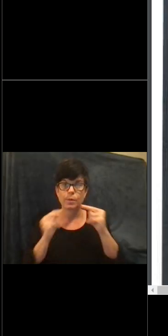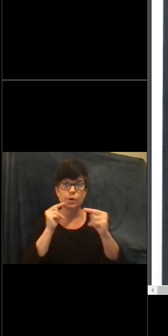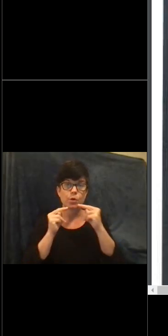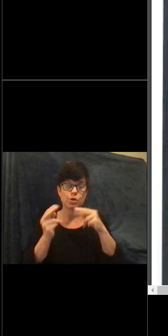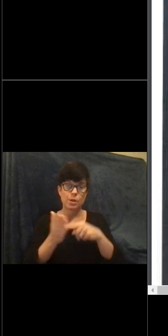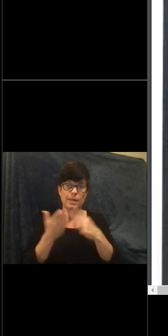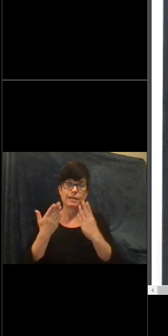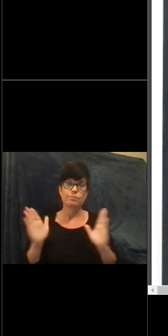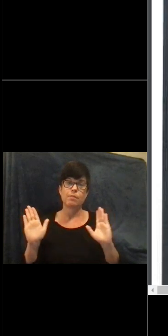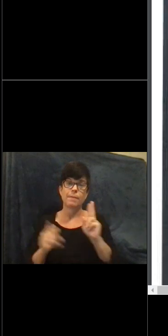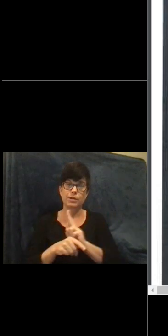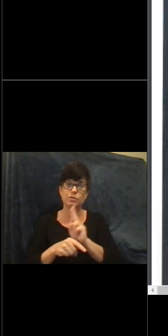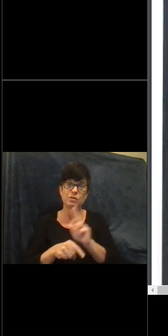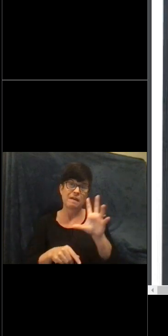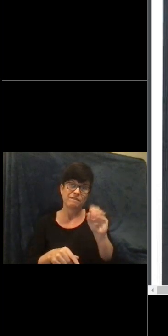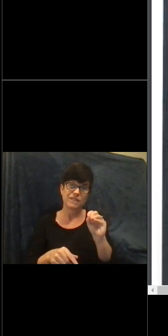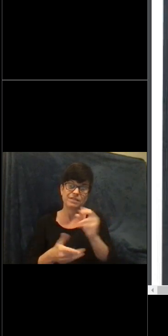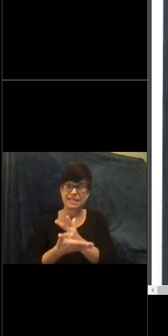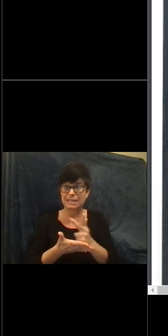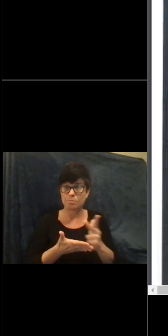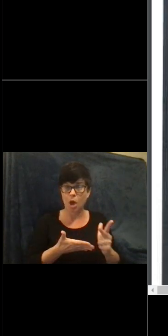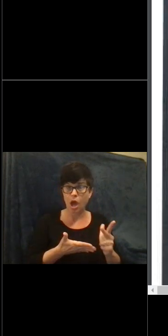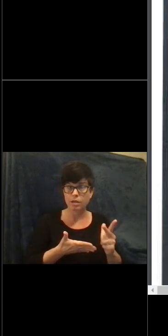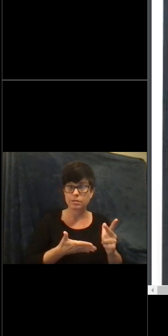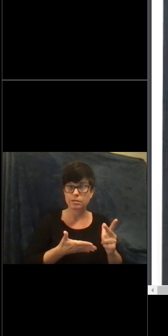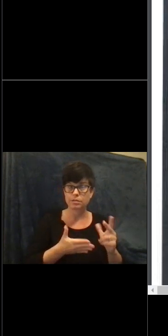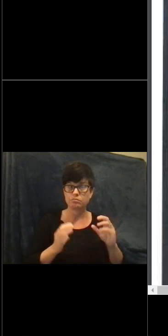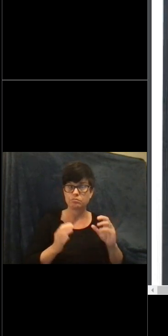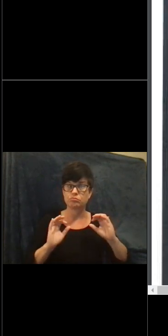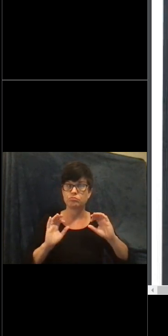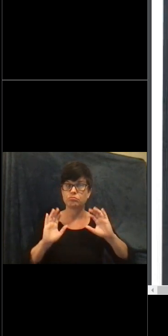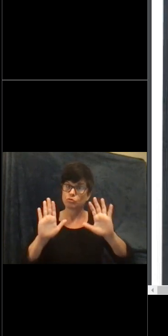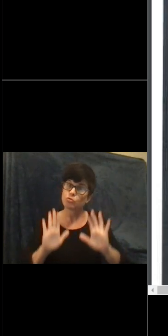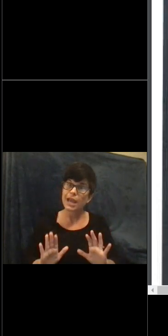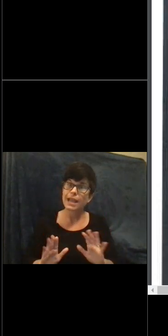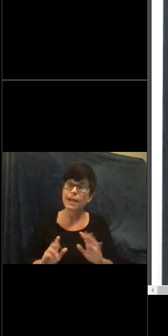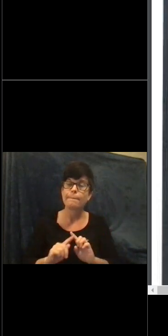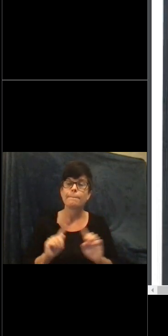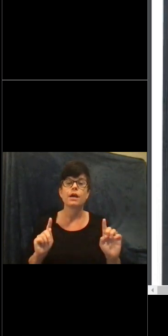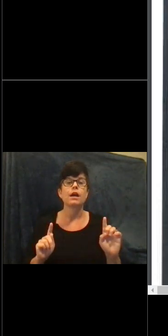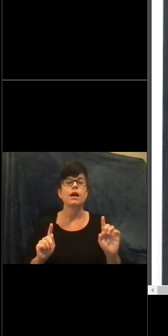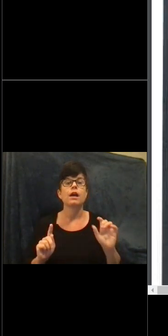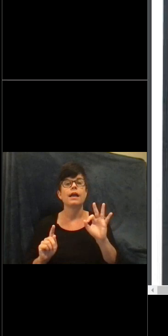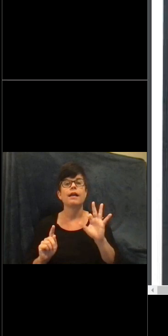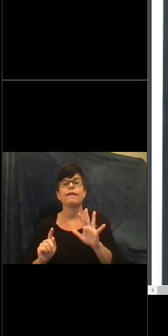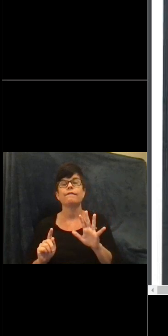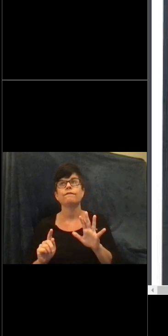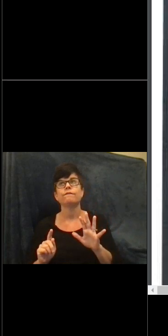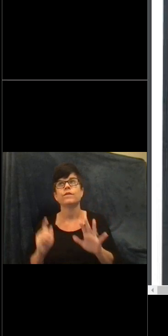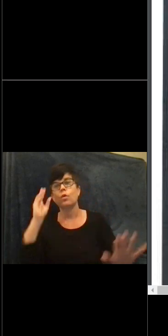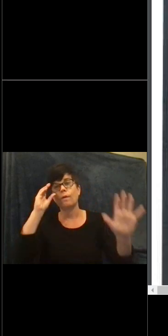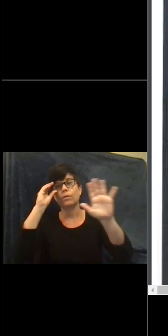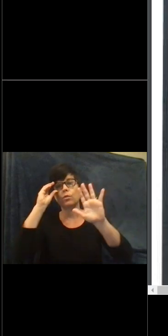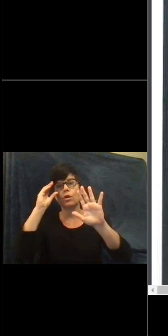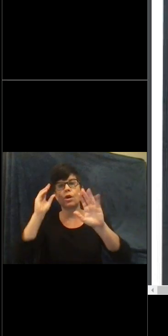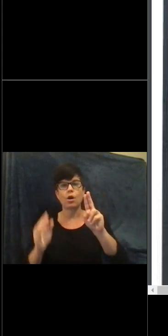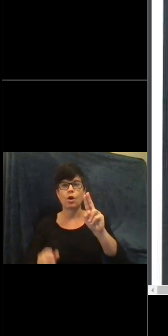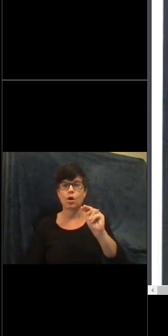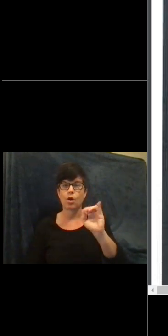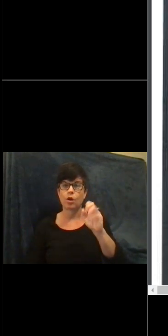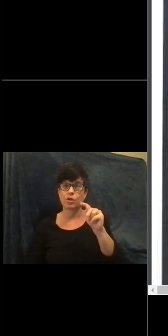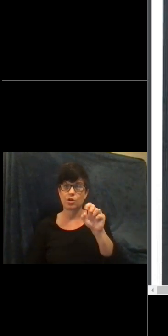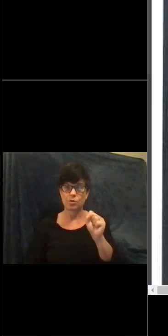use, because 50 spots is great. 50 spots are great. But if the overall, you know, units is going to increase